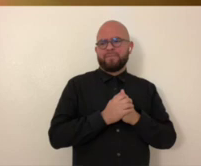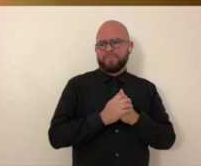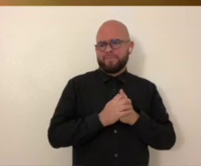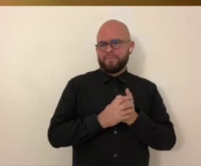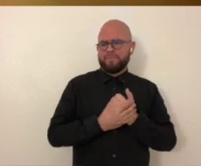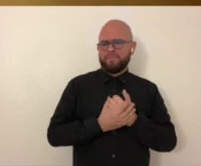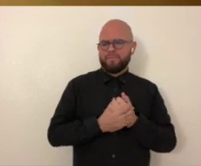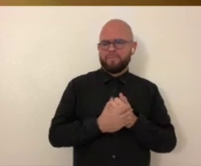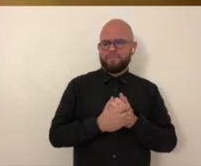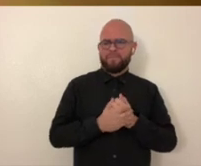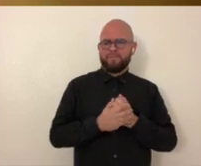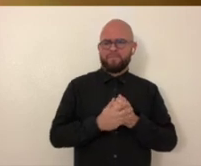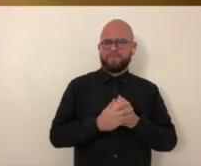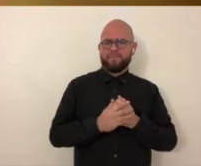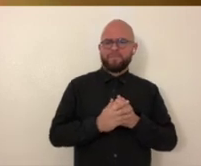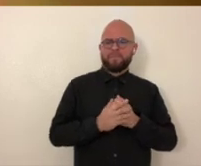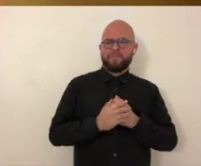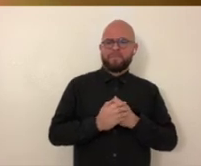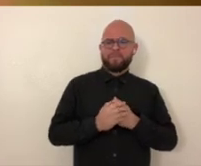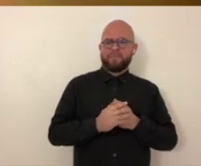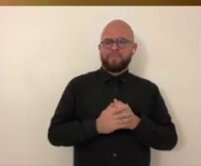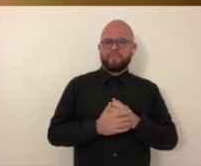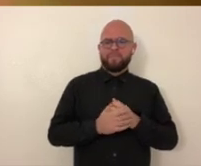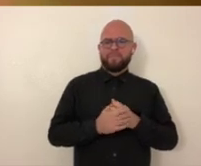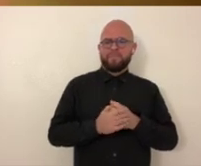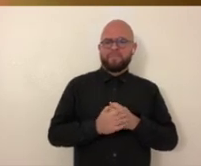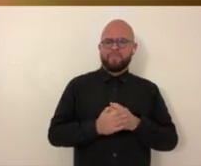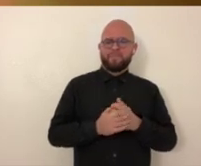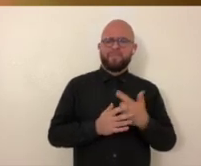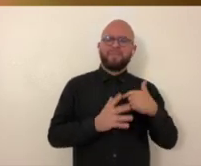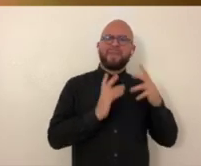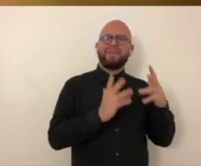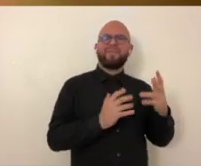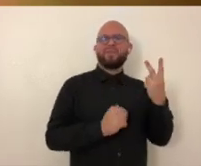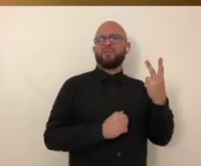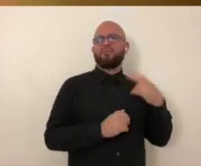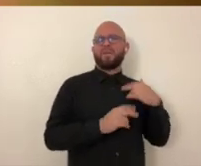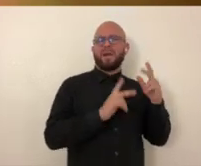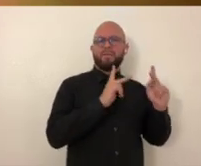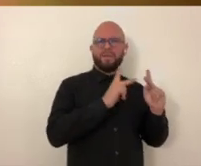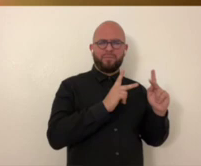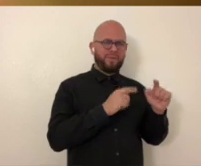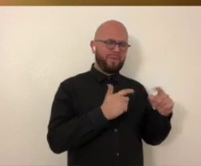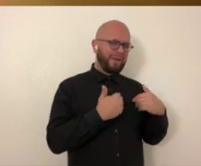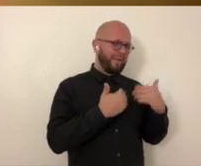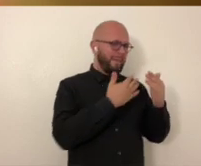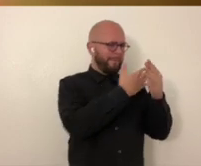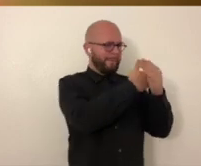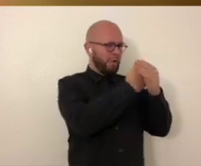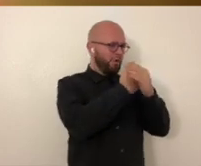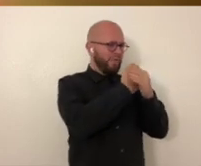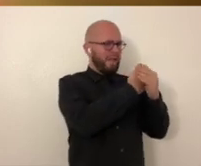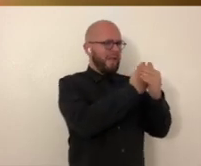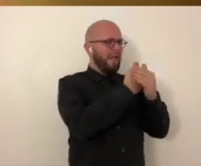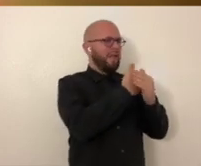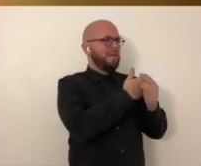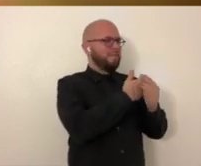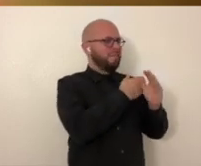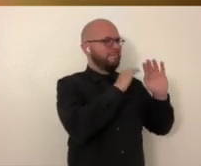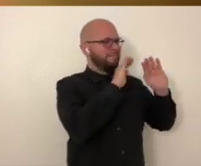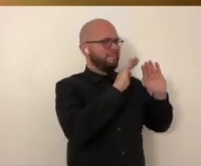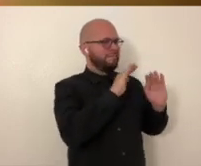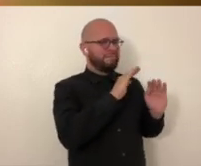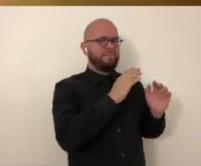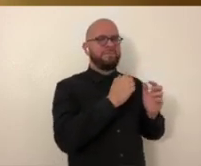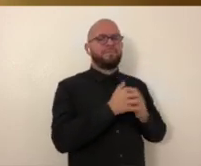so I left, two of my People they were like with